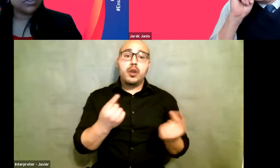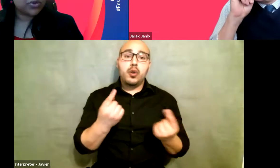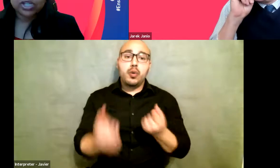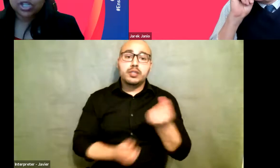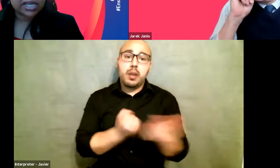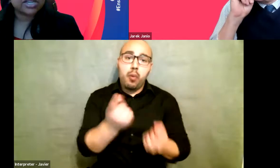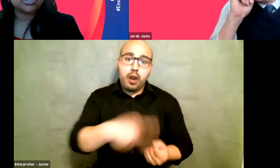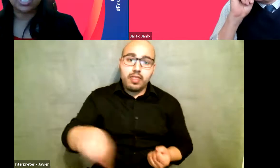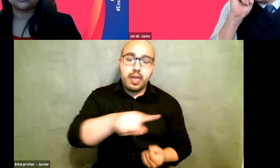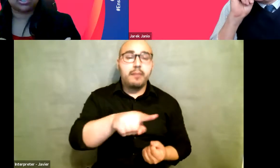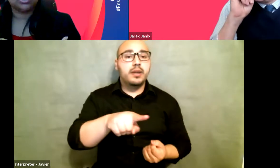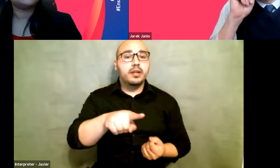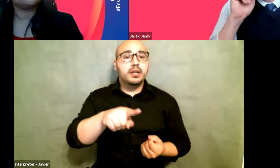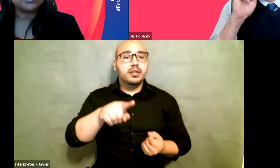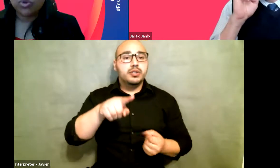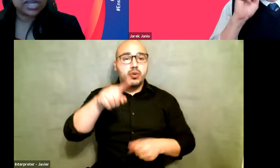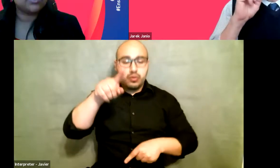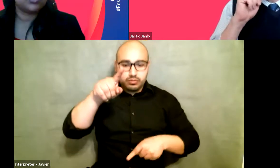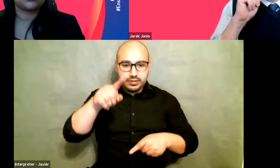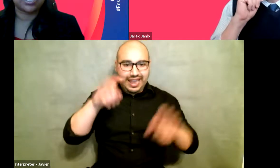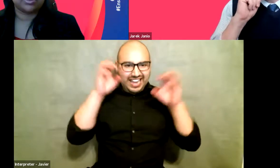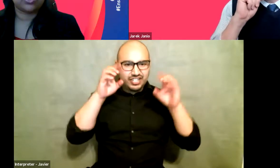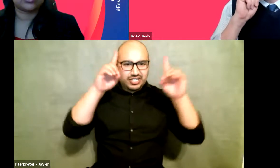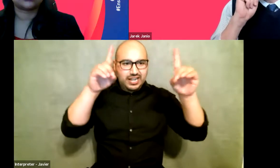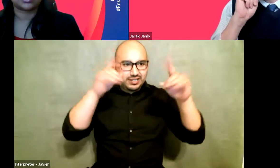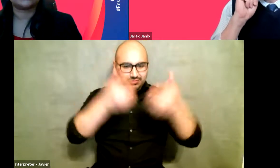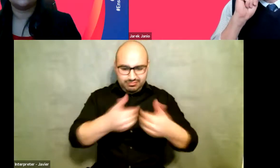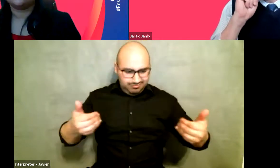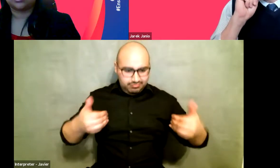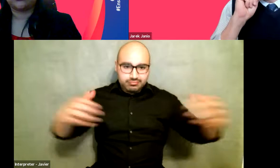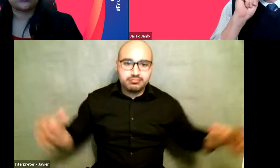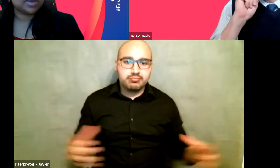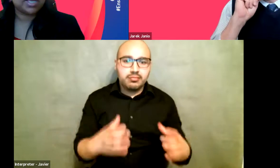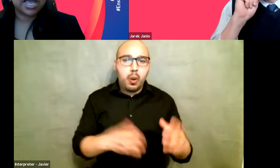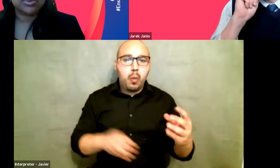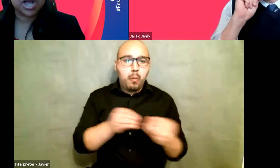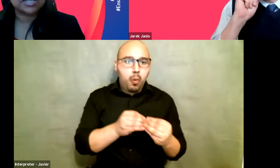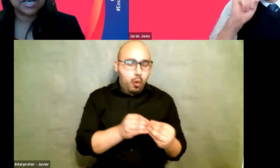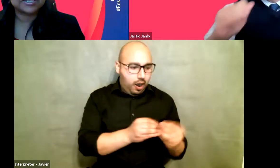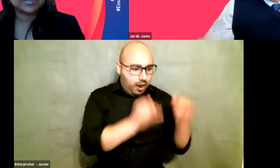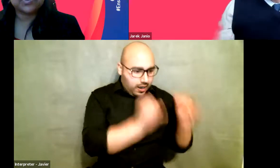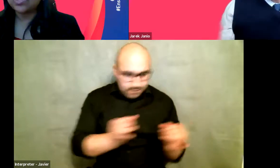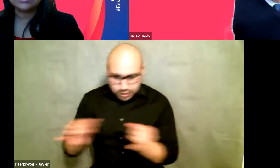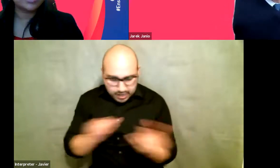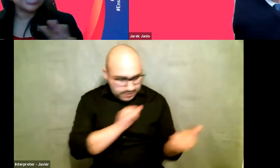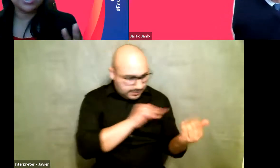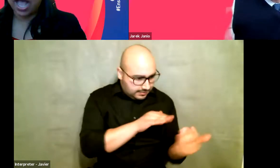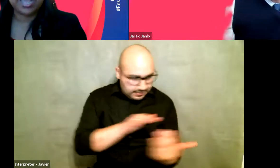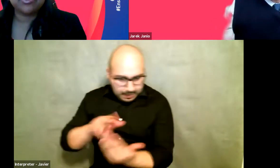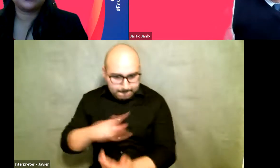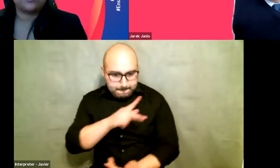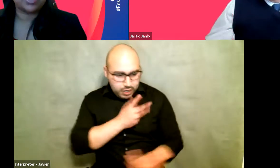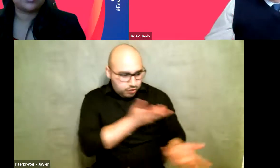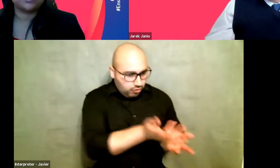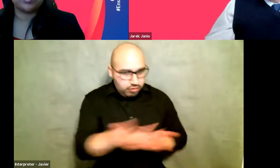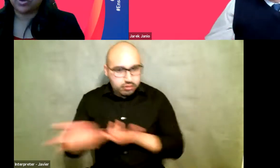to differentiate education, to be more individualized and personalized, to support them in that process? Now, again, I